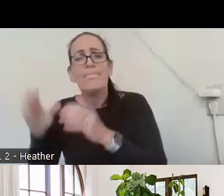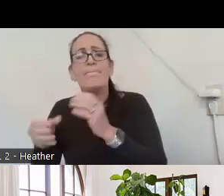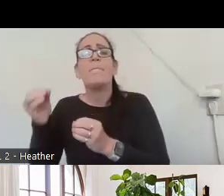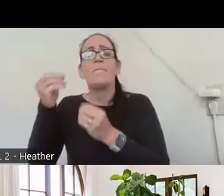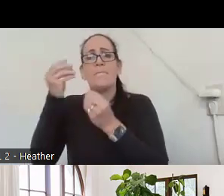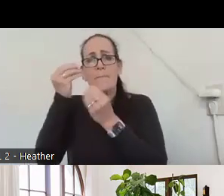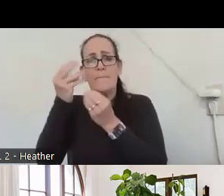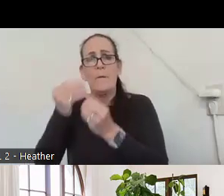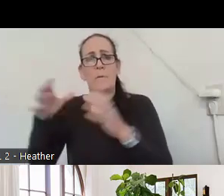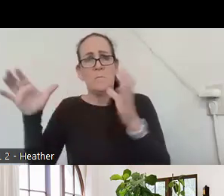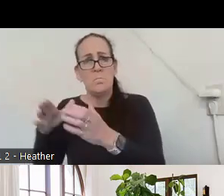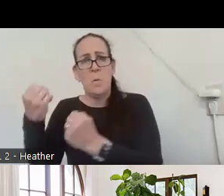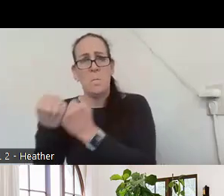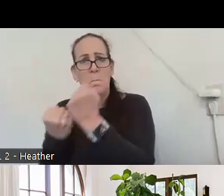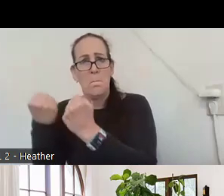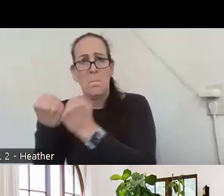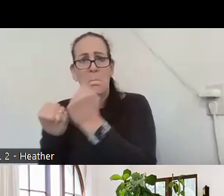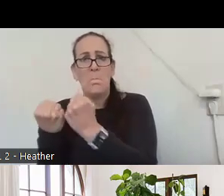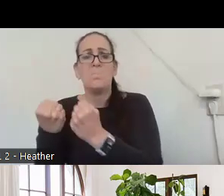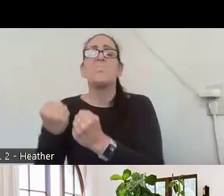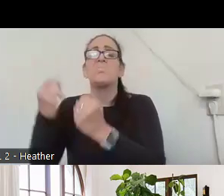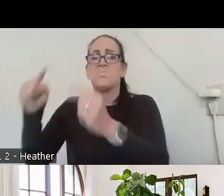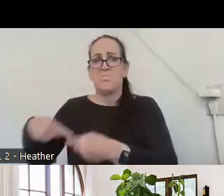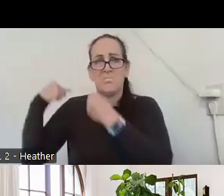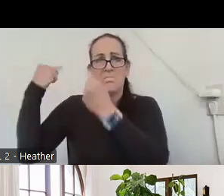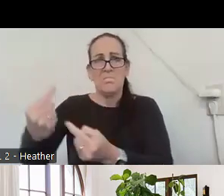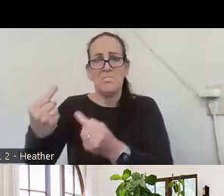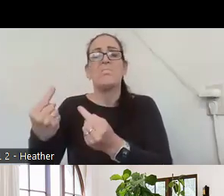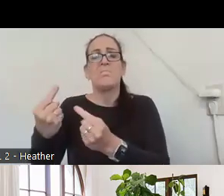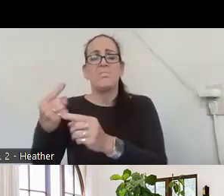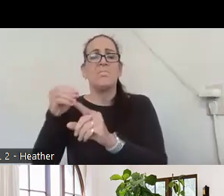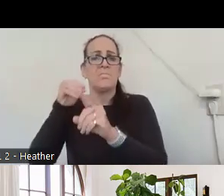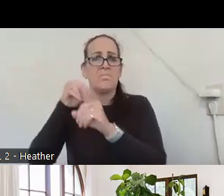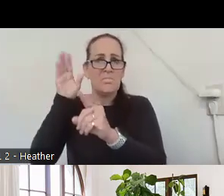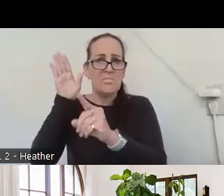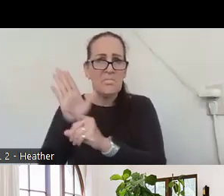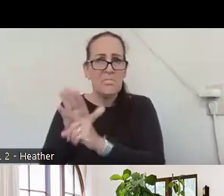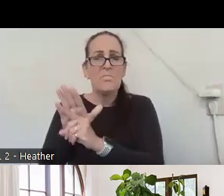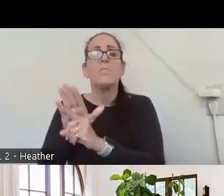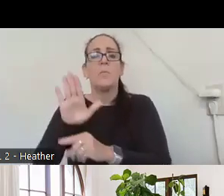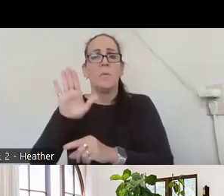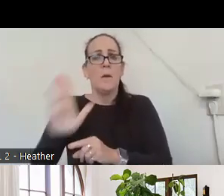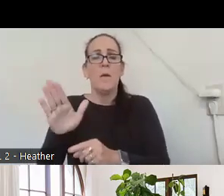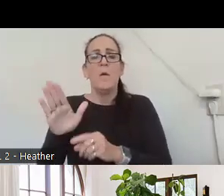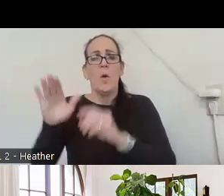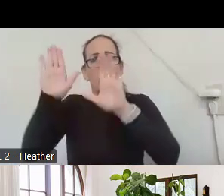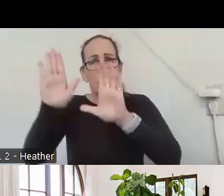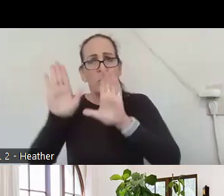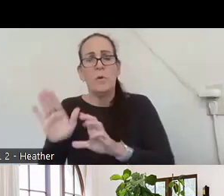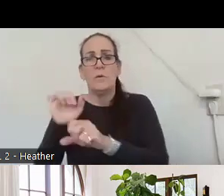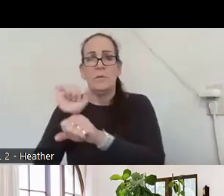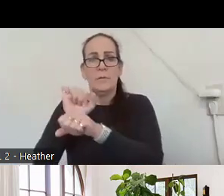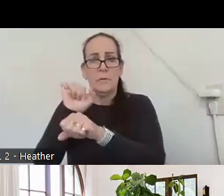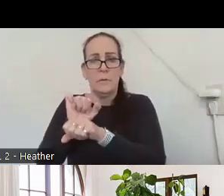our state has been ever since just impacted as a result of their great work. And